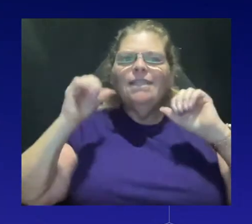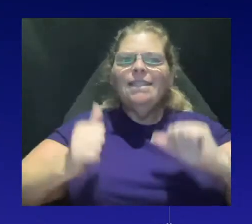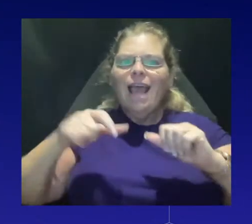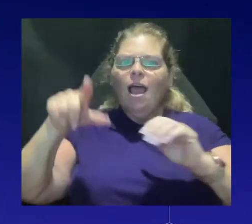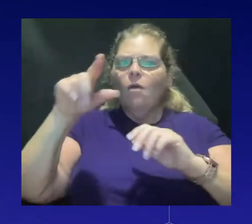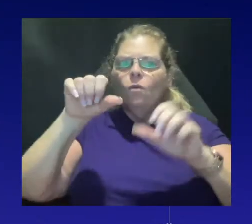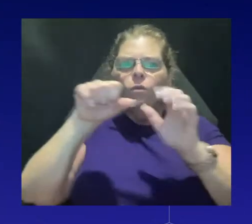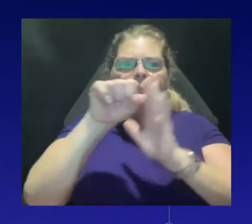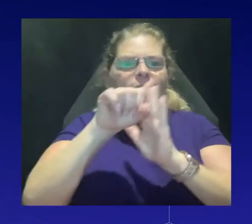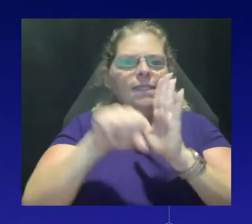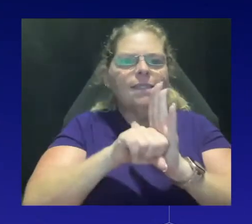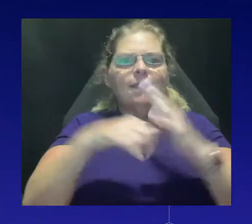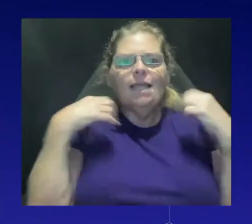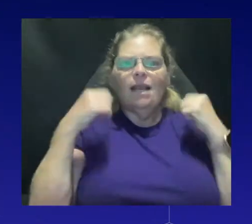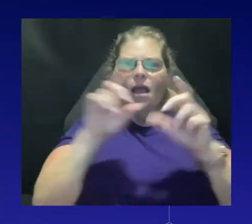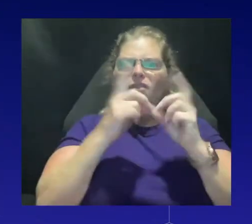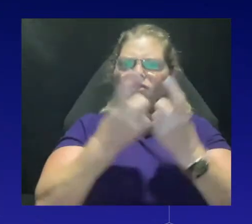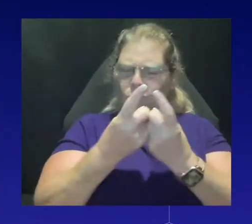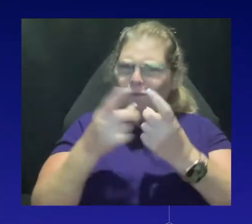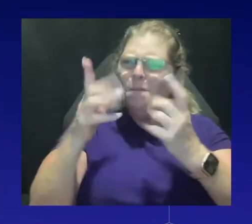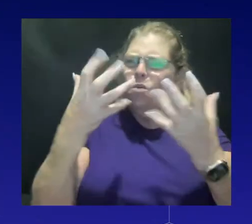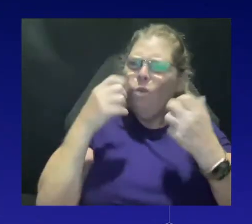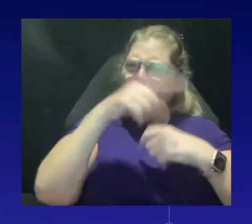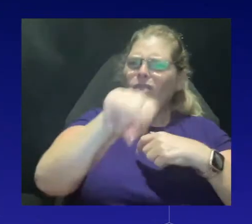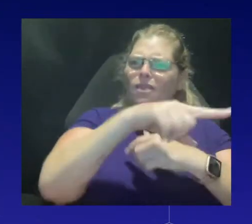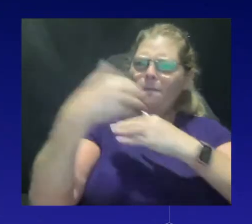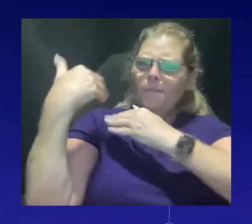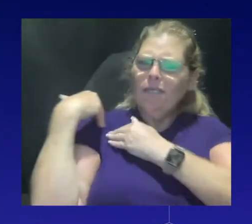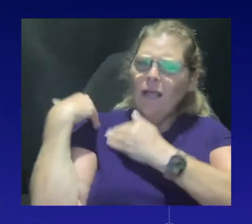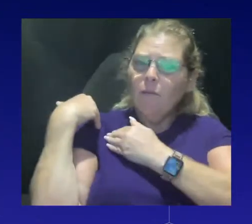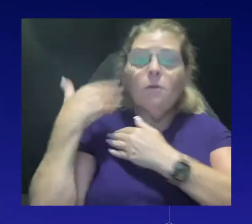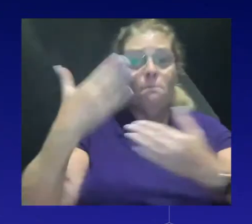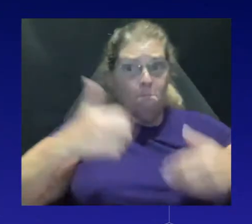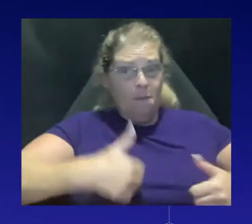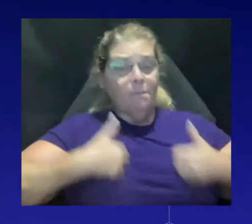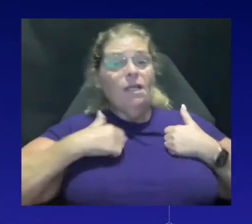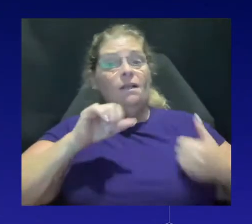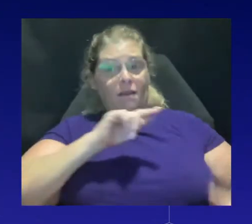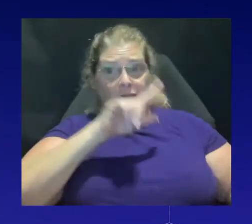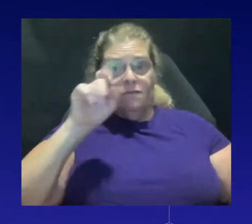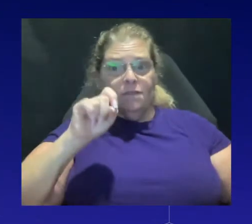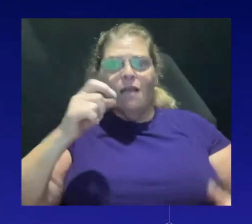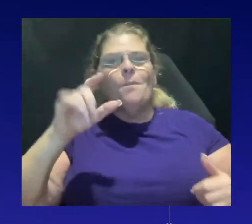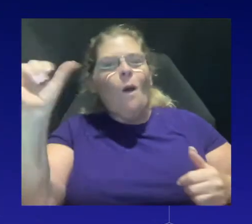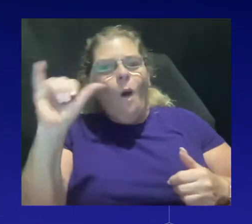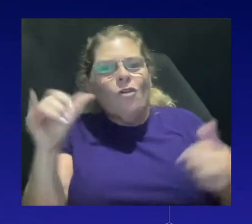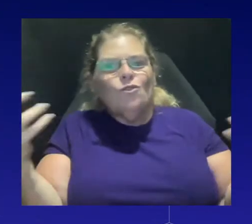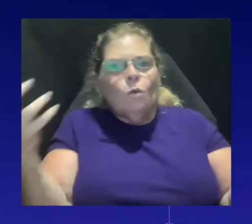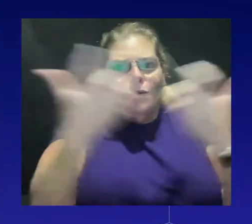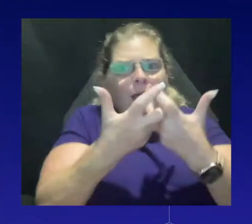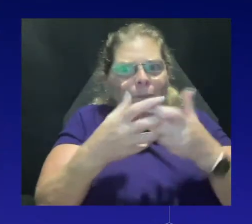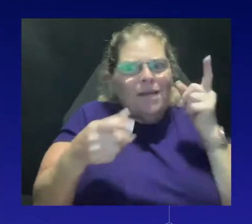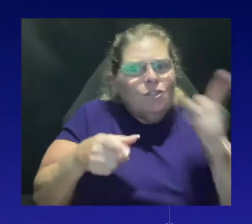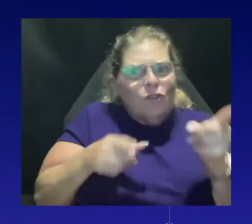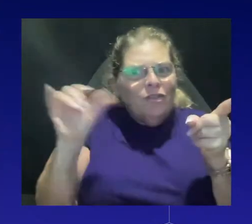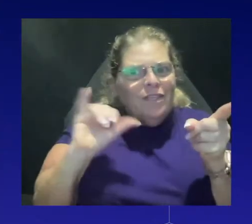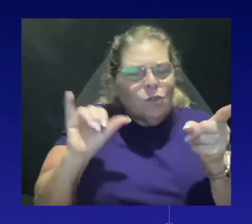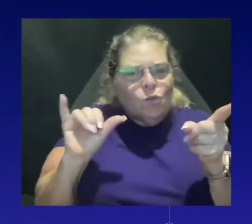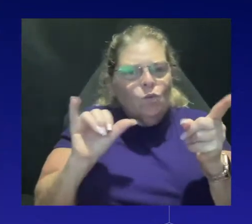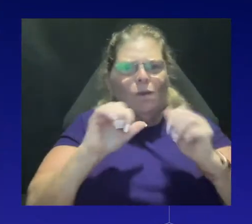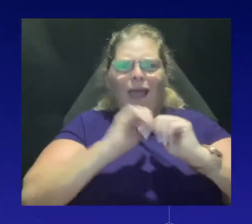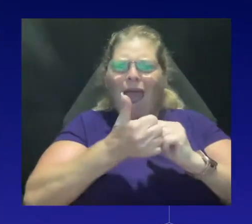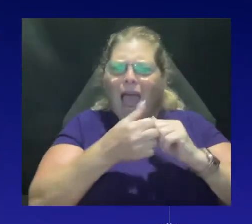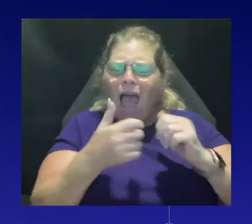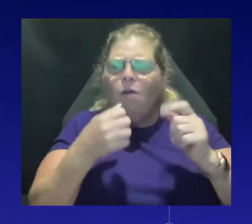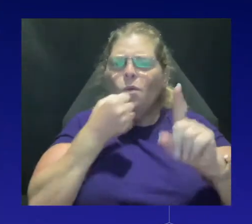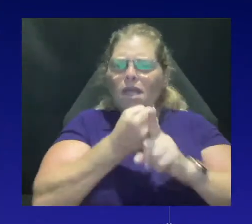say, it may have been our lifestyle, but it's also these things too. And how do we address cumulative impacts and